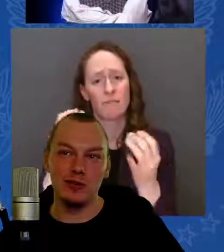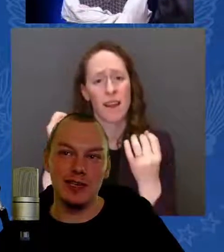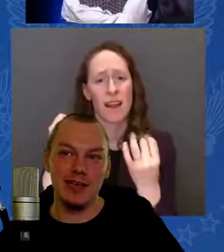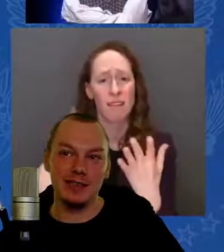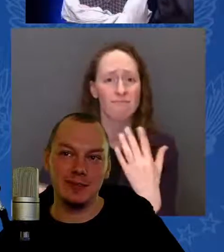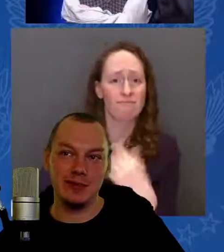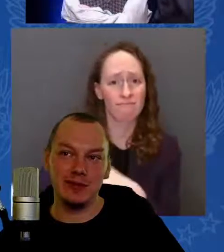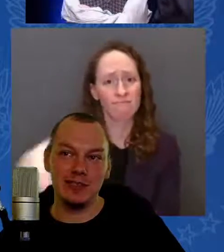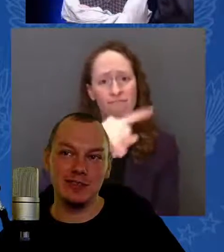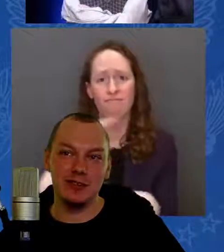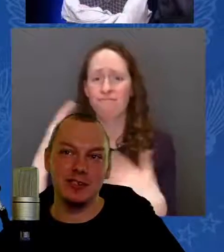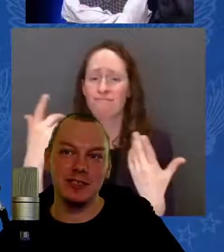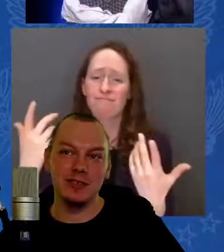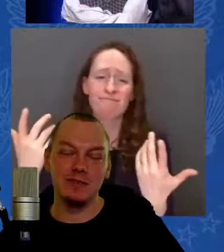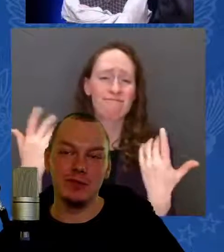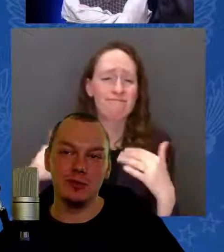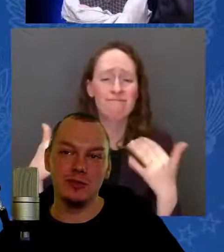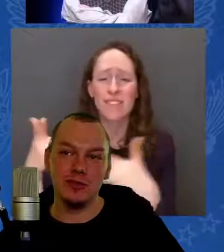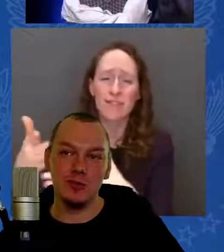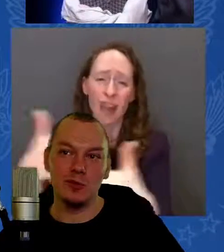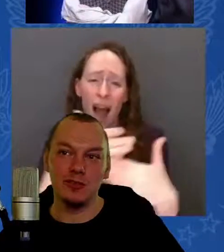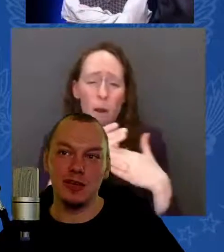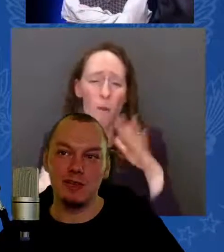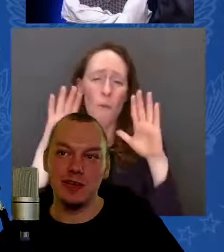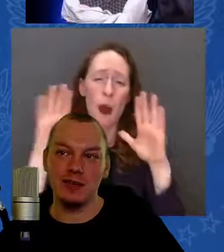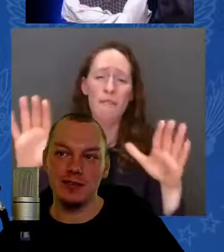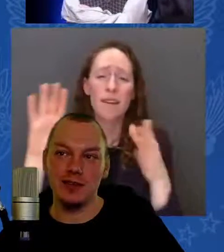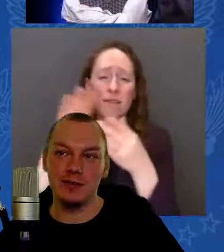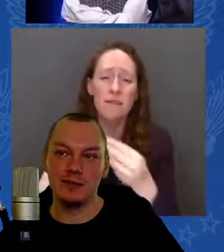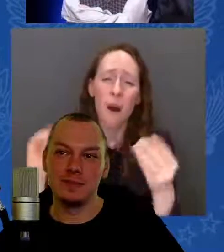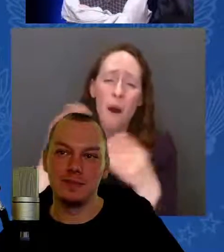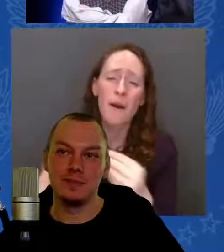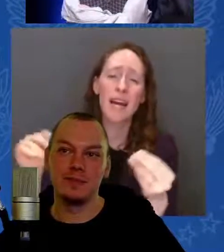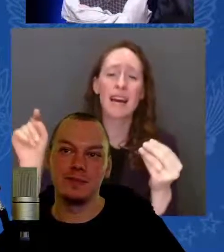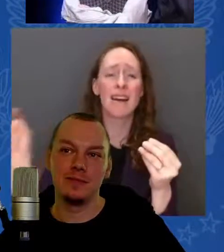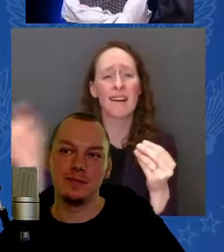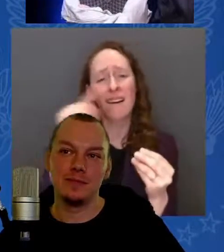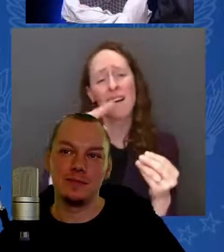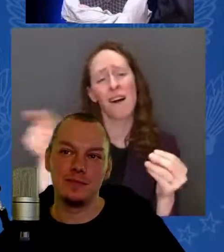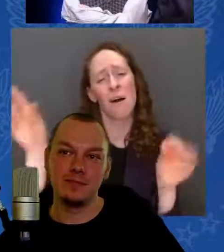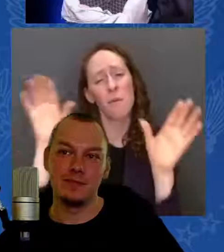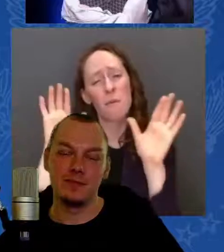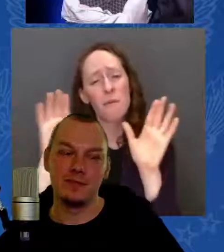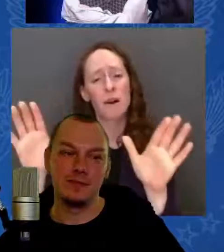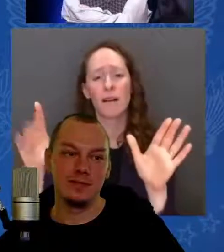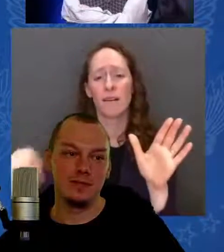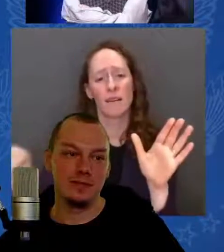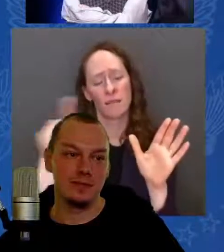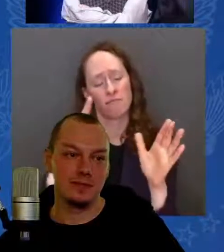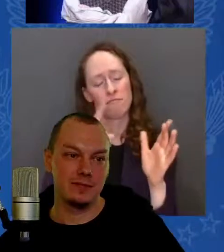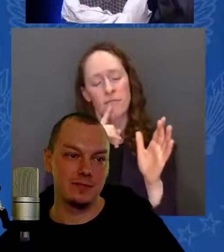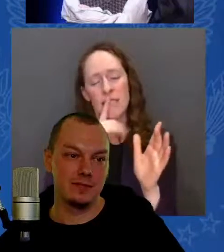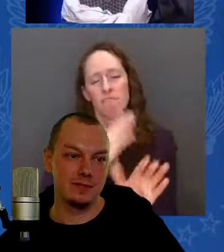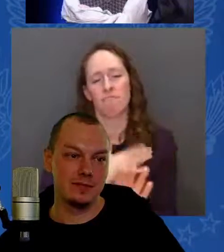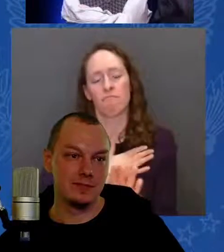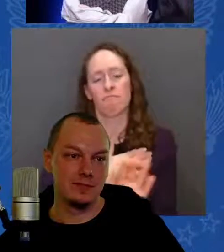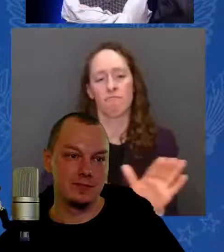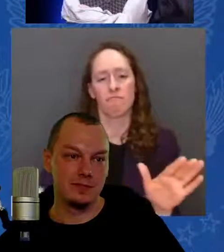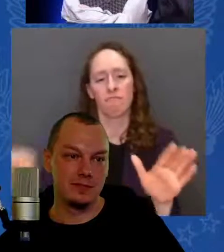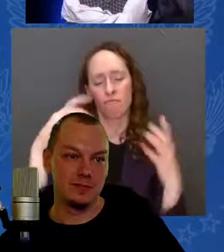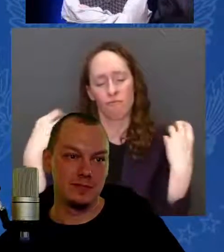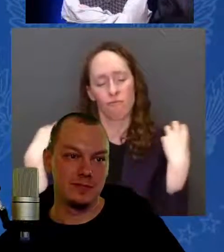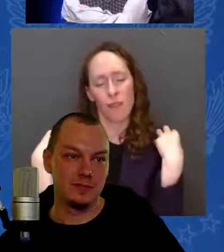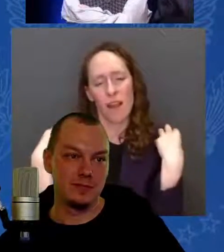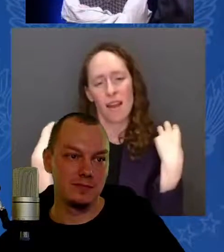more enthusiastic about these 13 individuals than the ones in Afghanistan. And we'll be with you every step of the way.